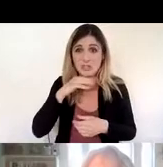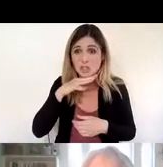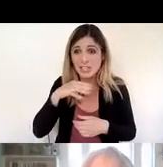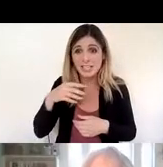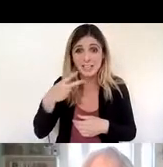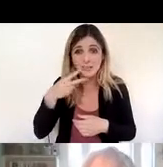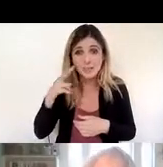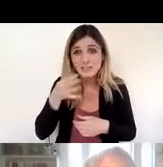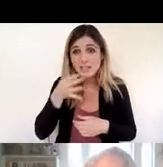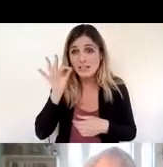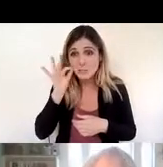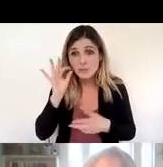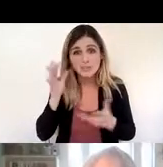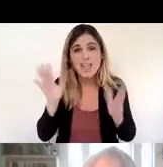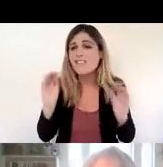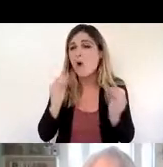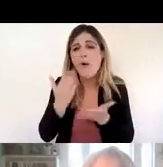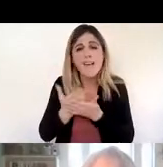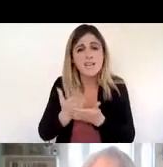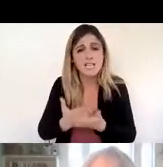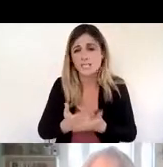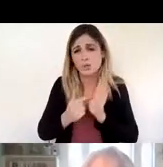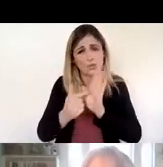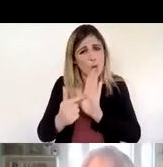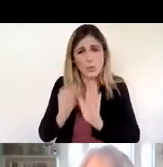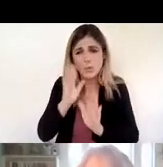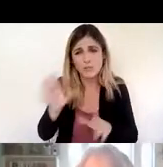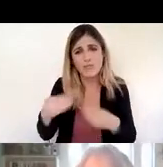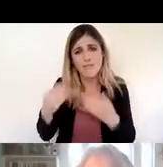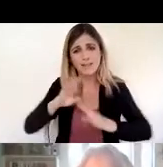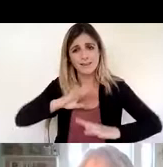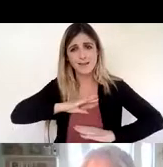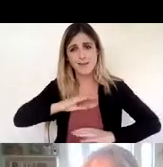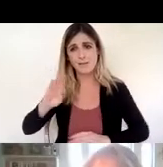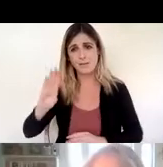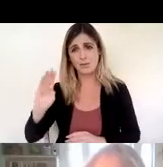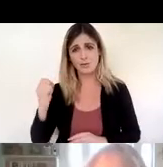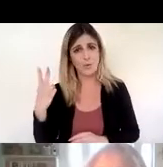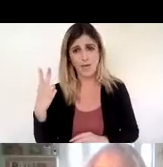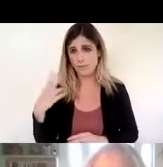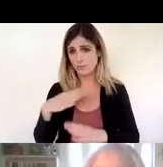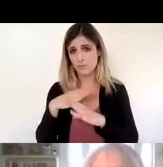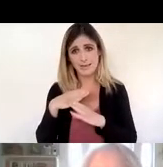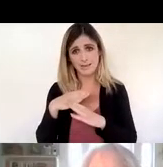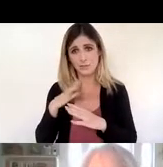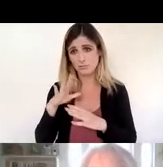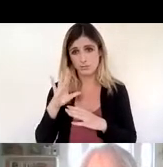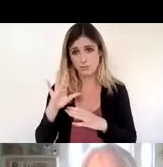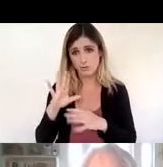produce, there is no evidence that this will provide sufficient vitamin B12 to protect your vitamin B12